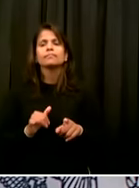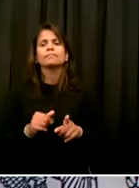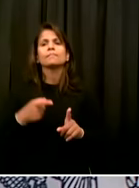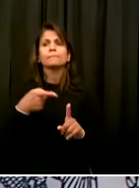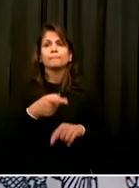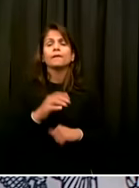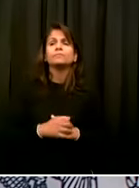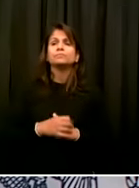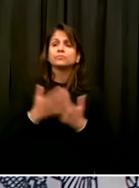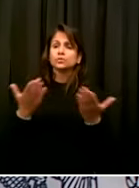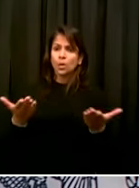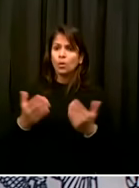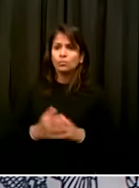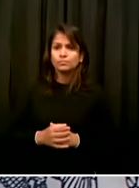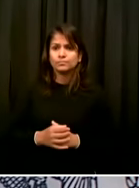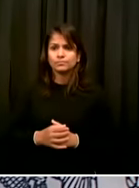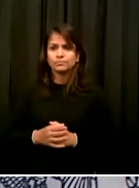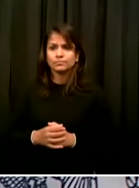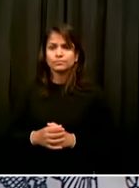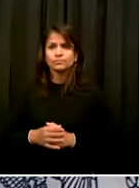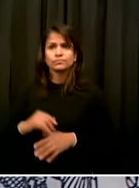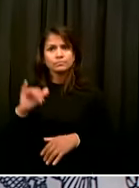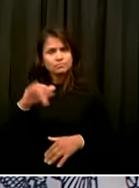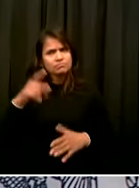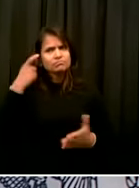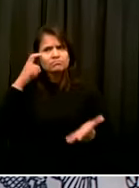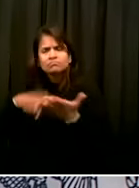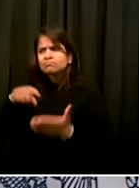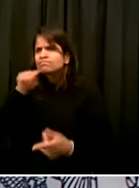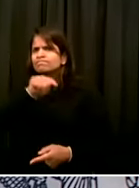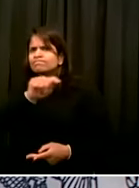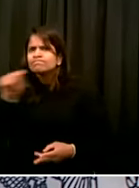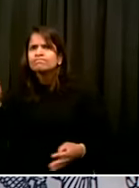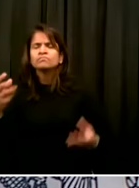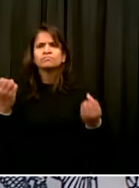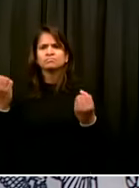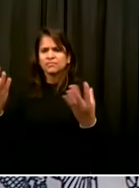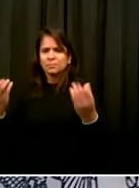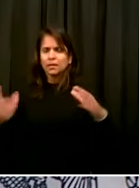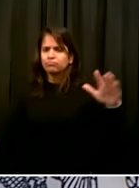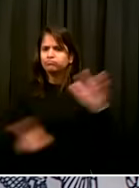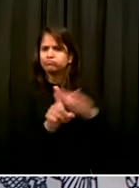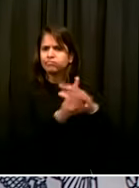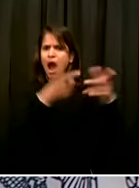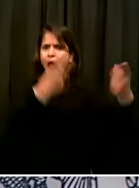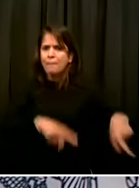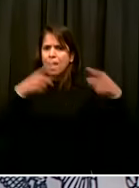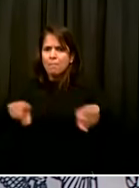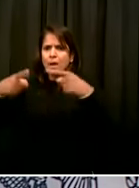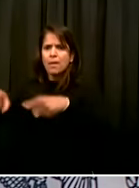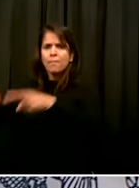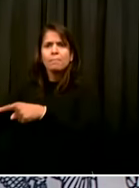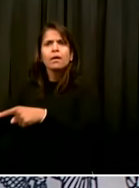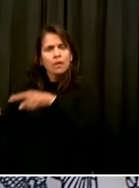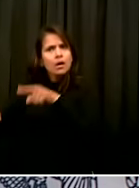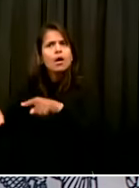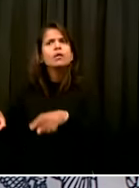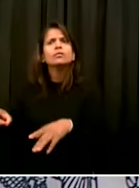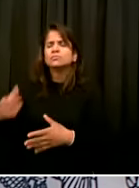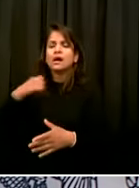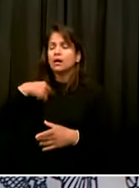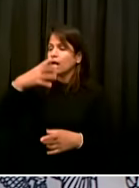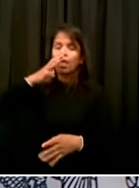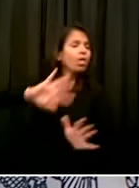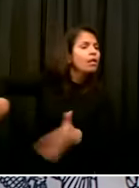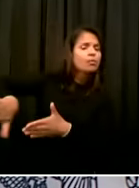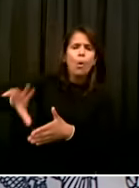the challenges we face. I think, in fact, and you've seen it in a lot of the corporate sector in recent years, more and more very successful